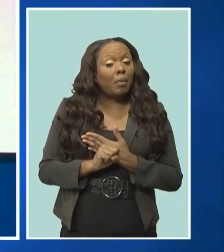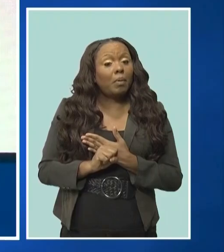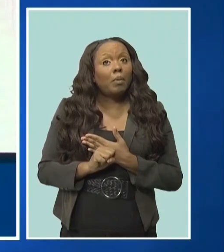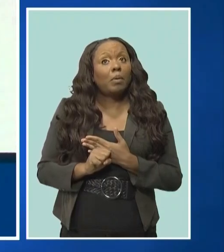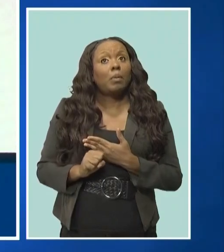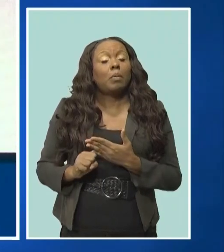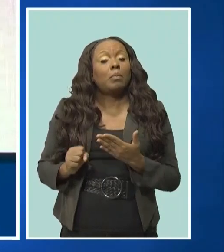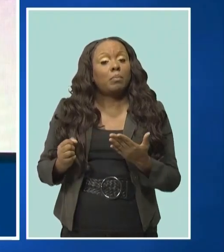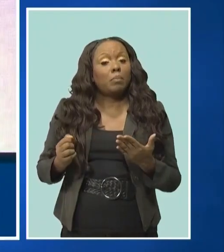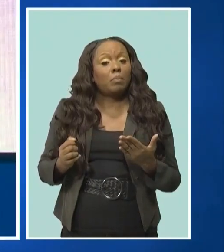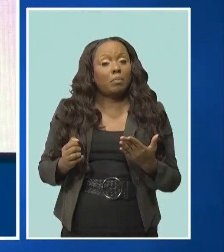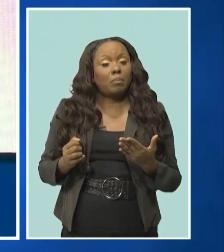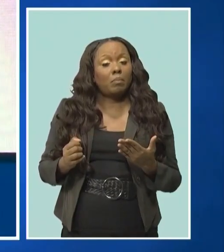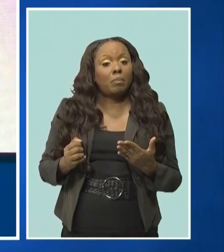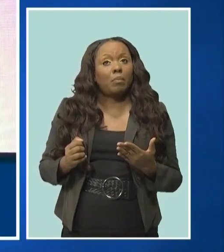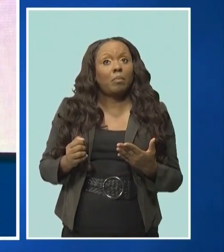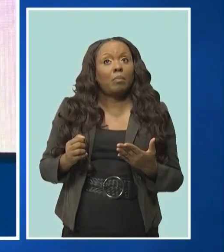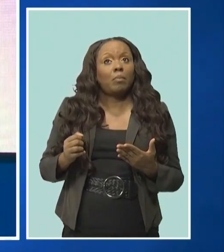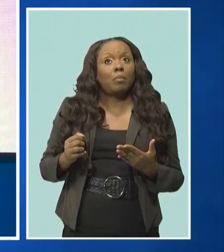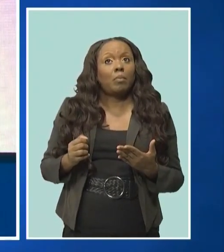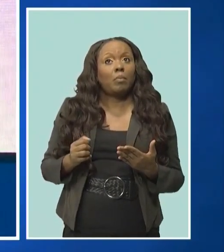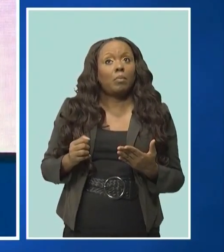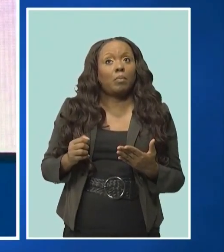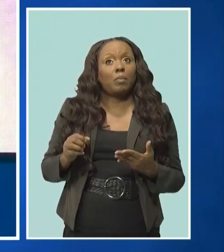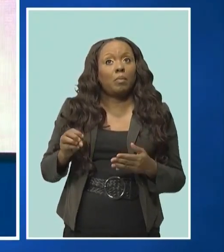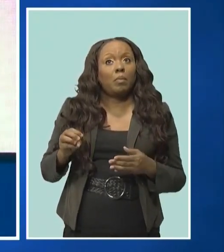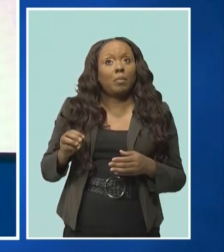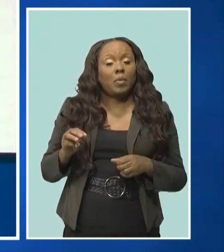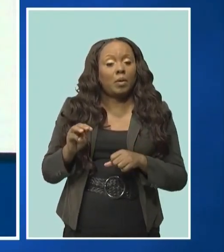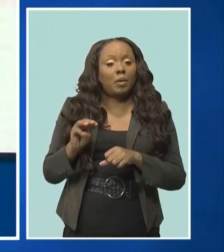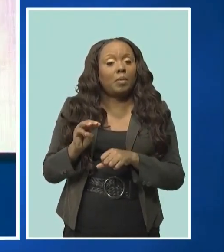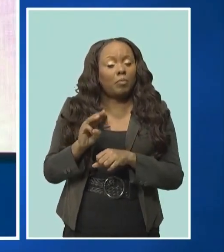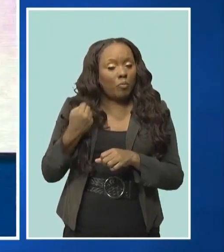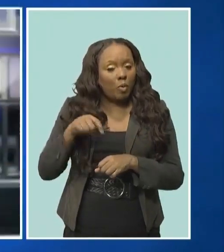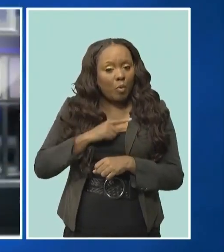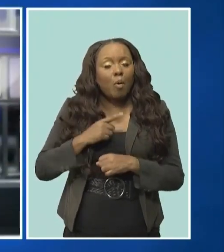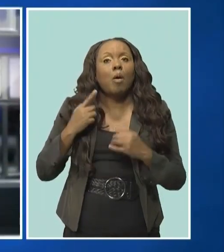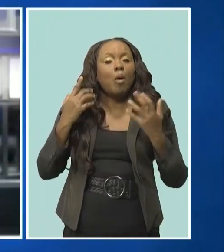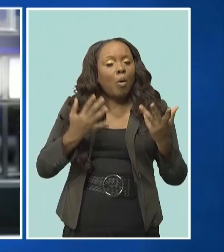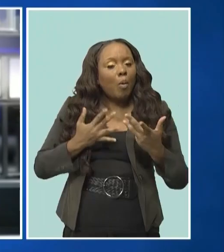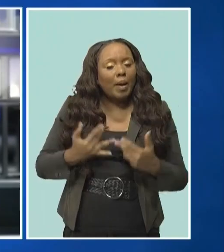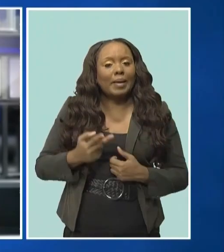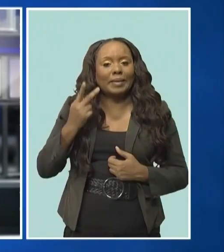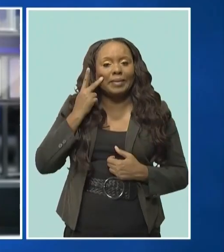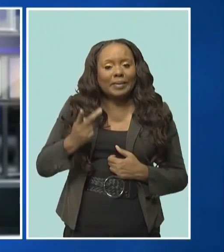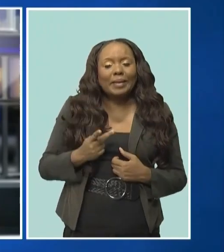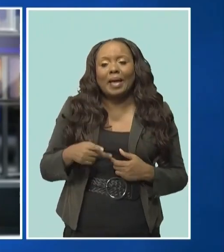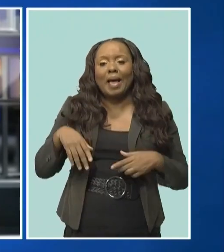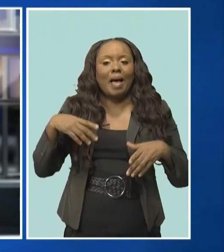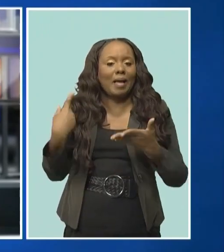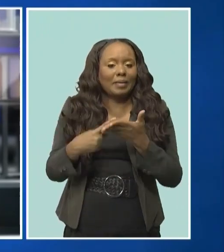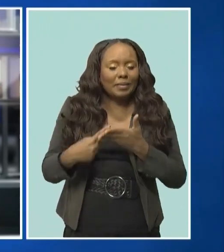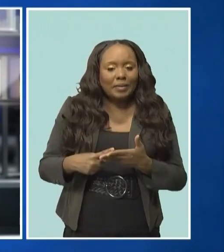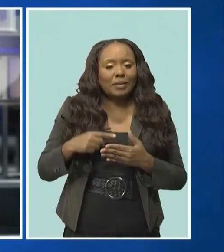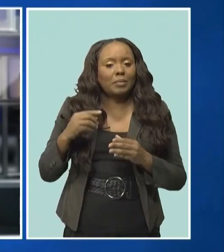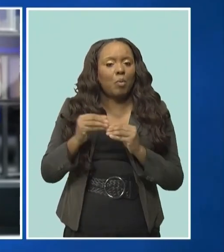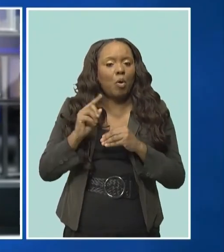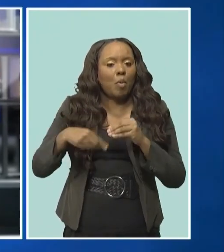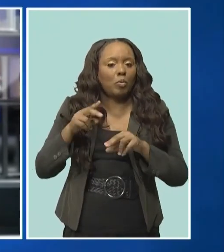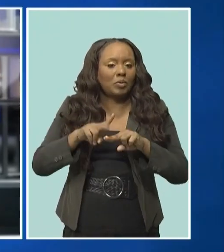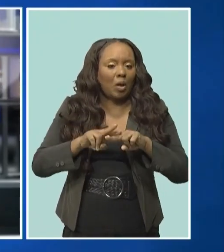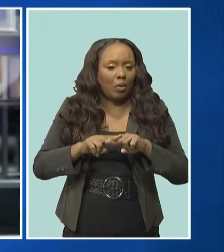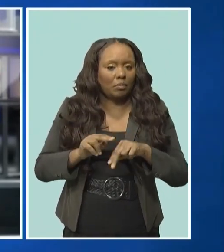for that lovely but deadly thing called salt. The conference continues tomorrow.